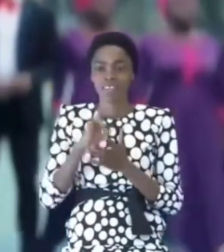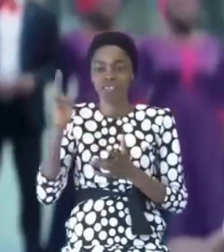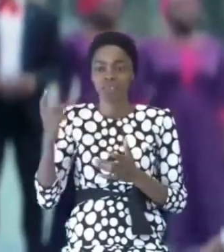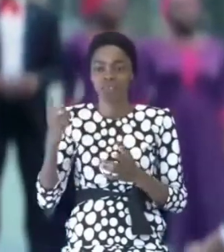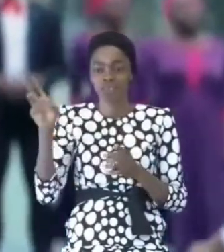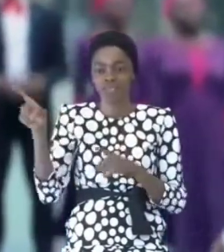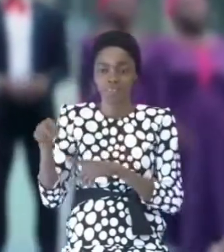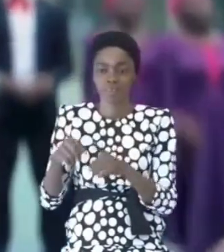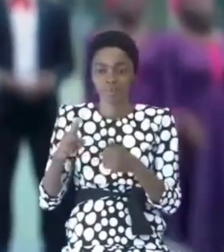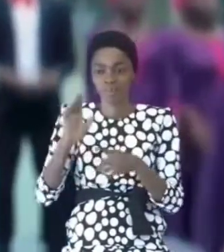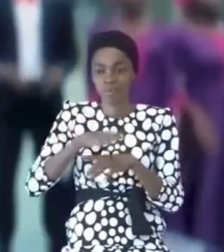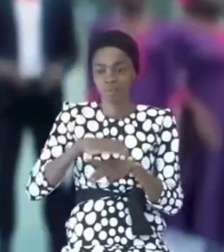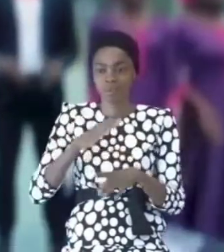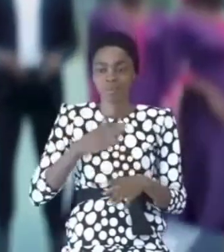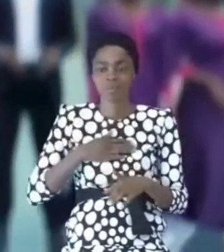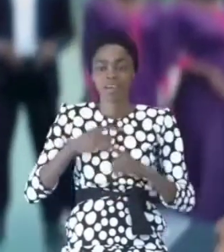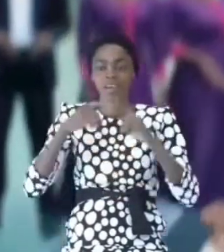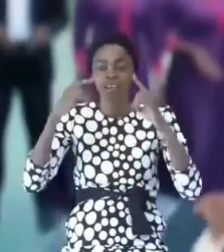them on your